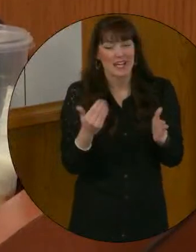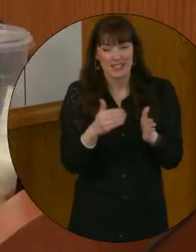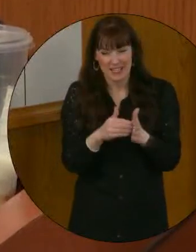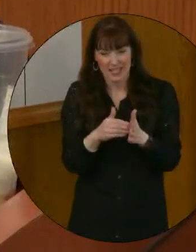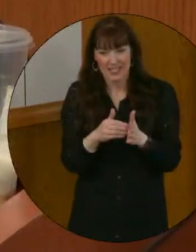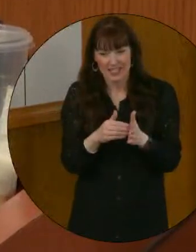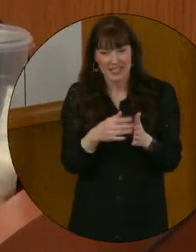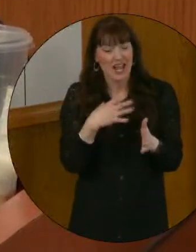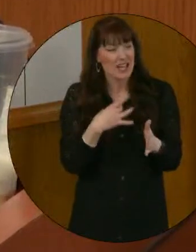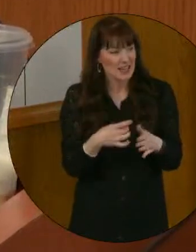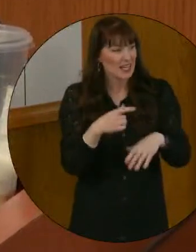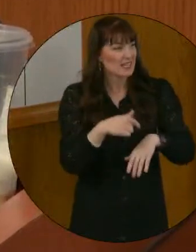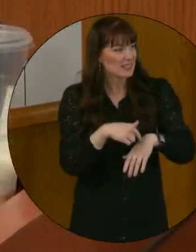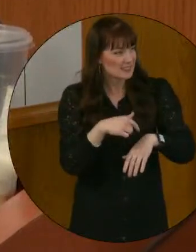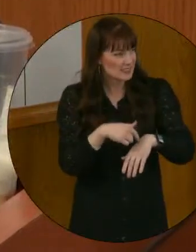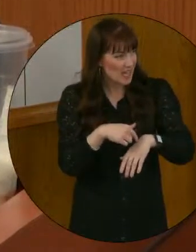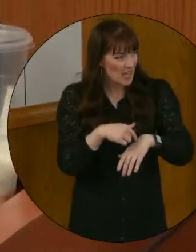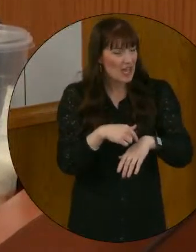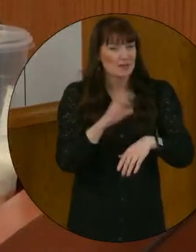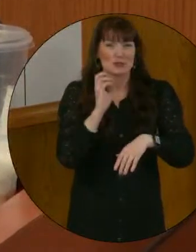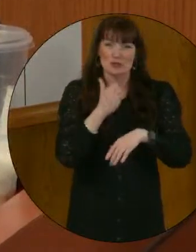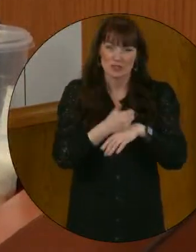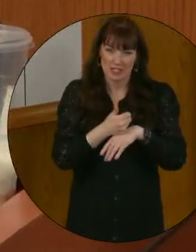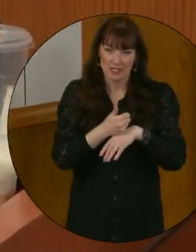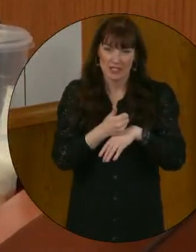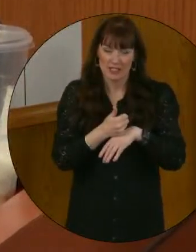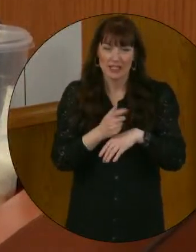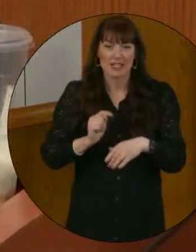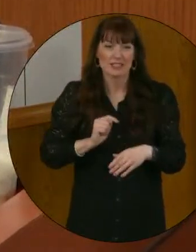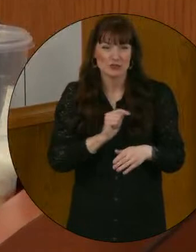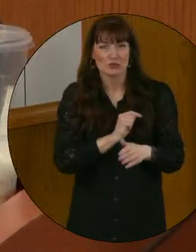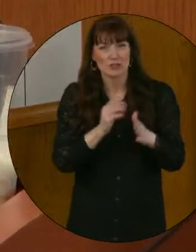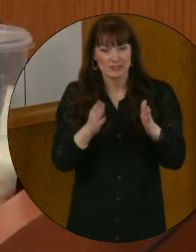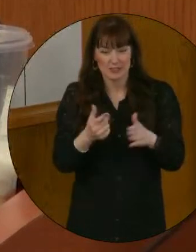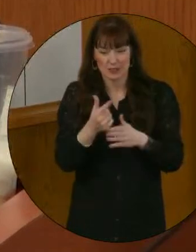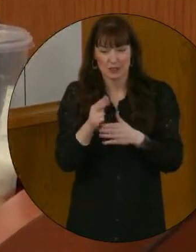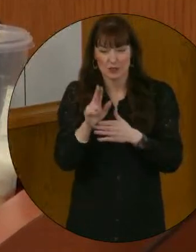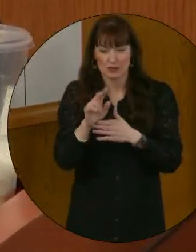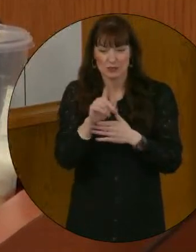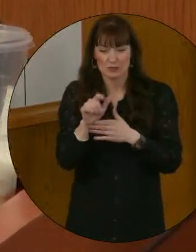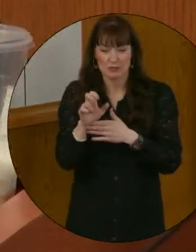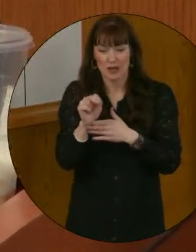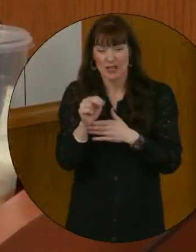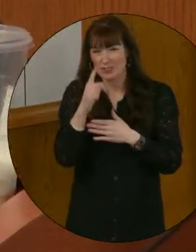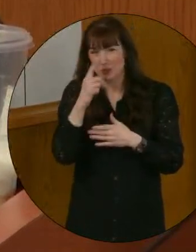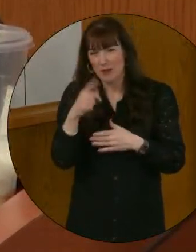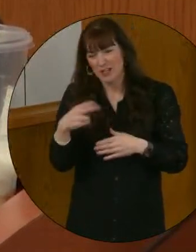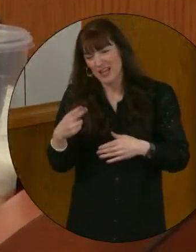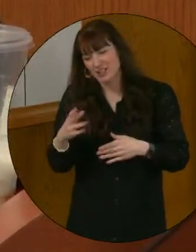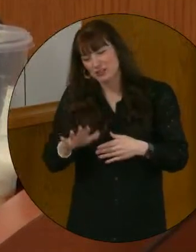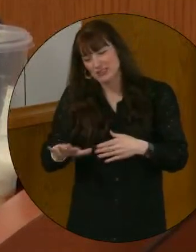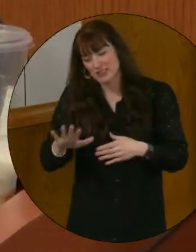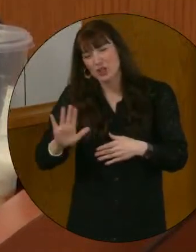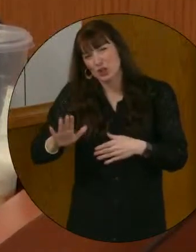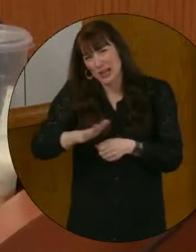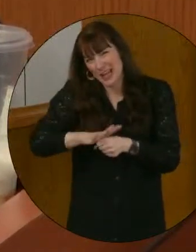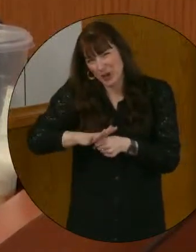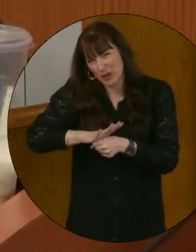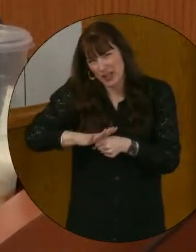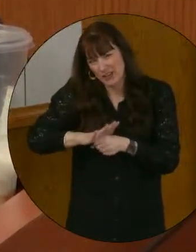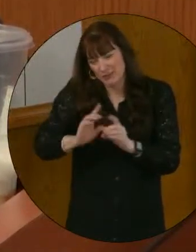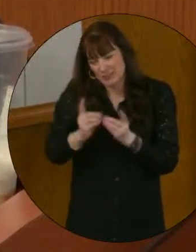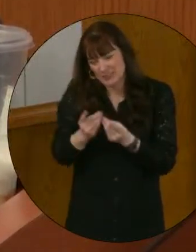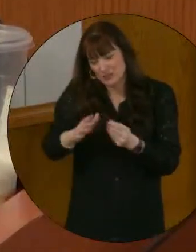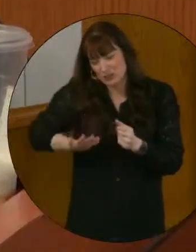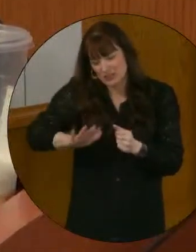I like the times that you did, and Trustee Guzman mentioning, going down to Henderson, which is the majority of her area,